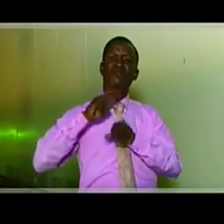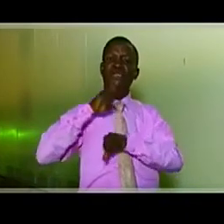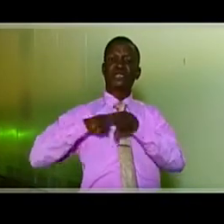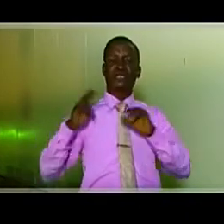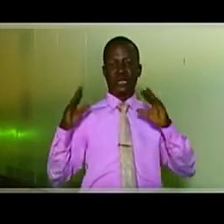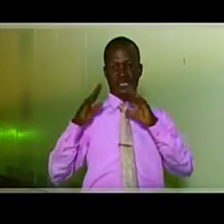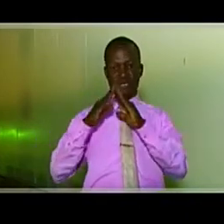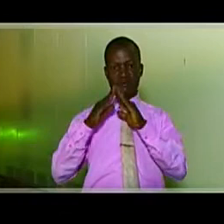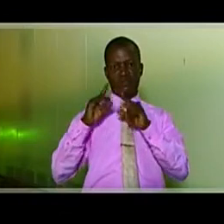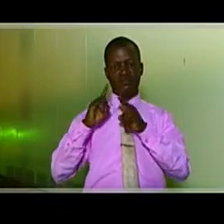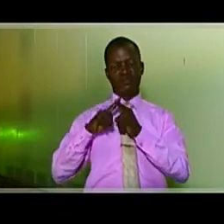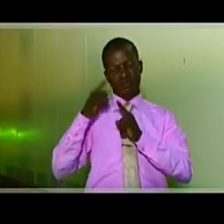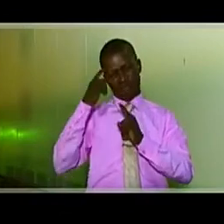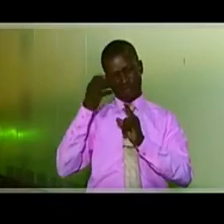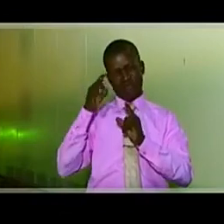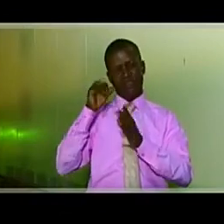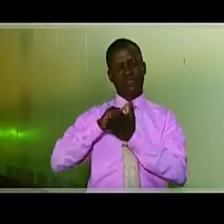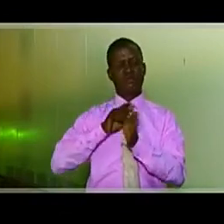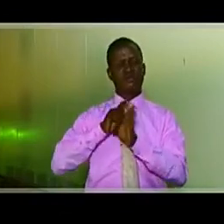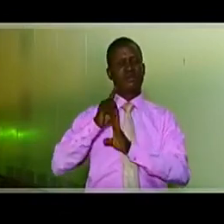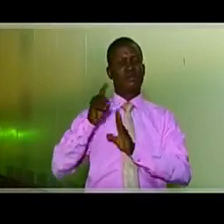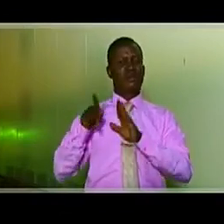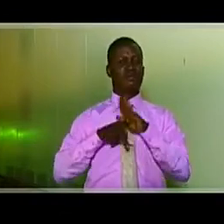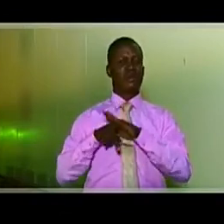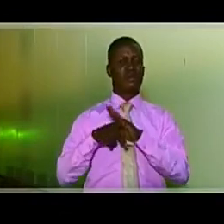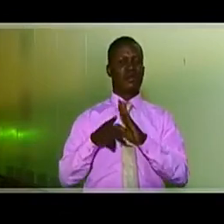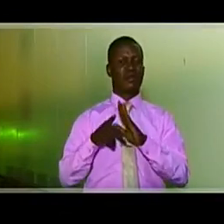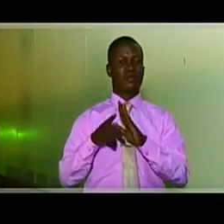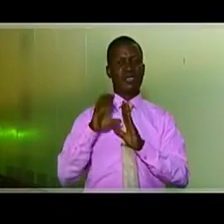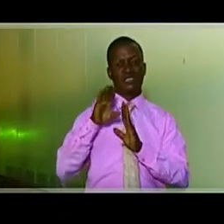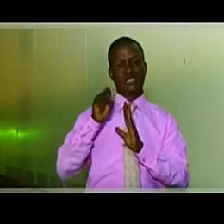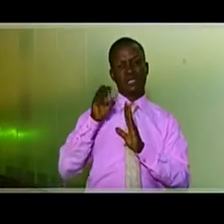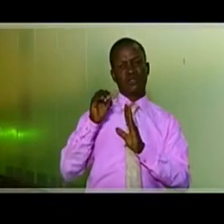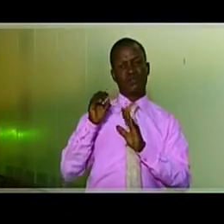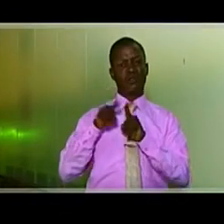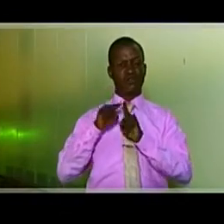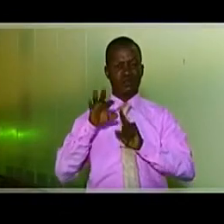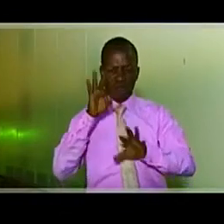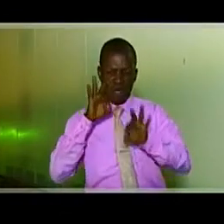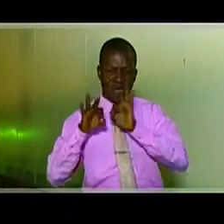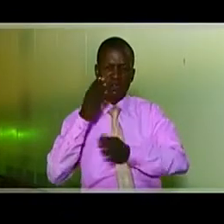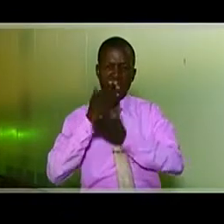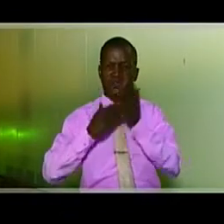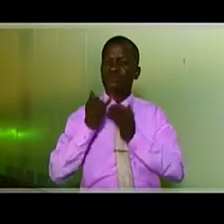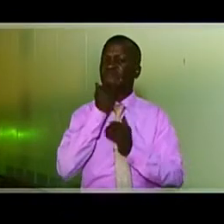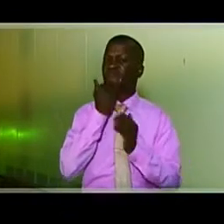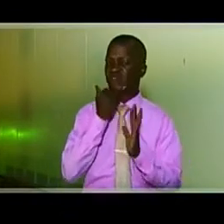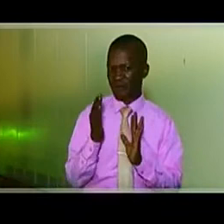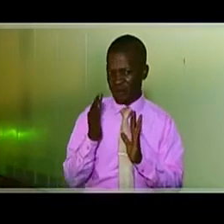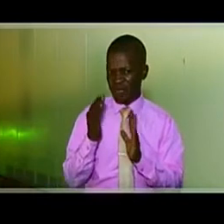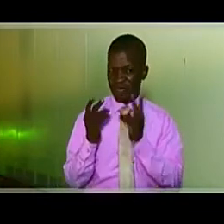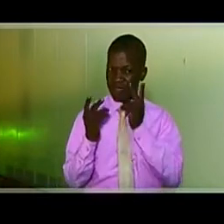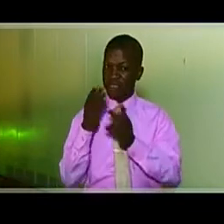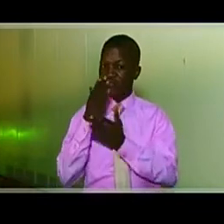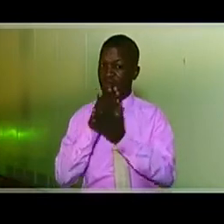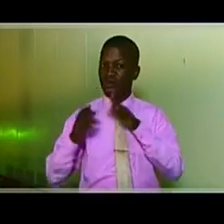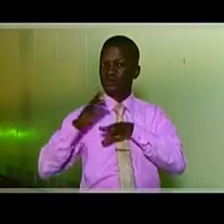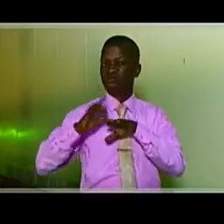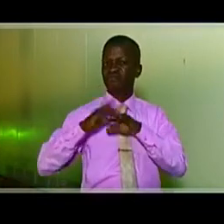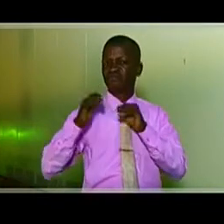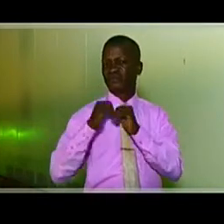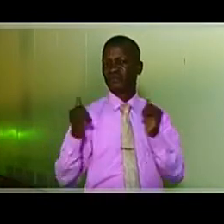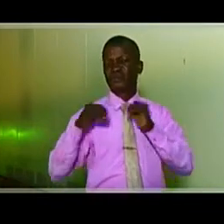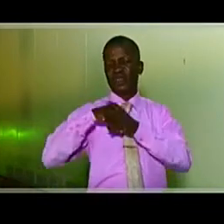direct primaries. CSOs have also identified drafting errors and cross-referencing gaps in 11 sections of the